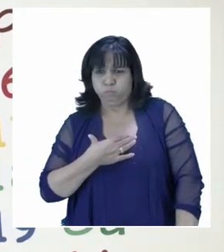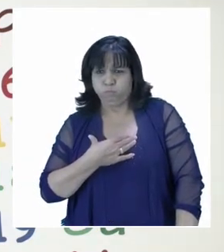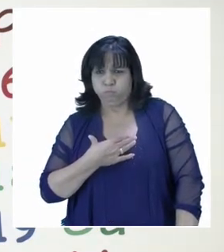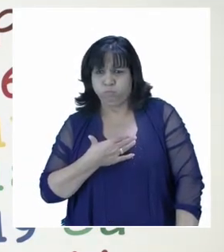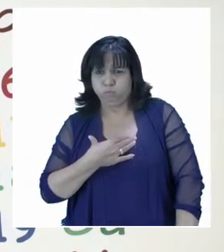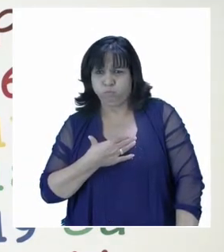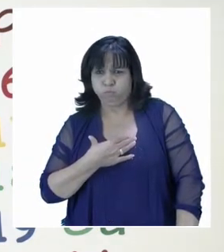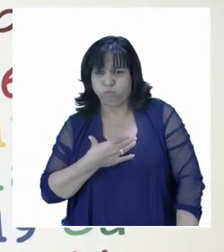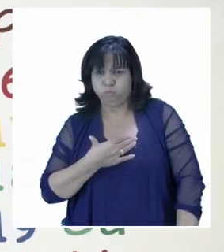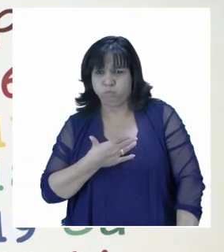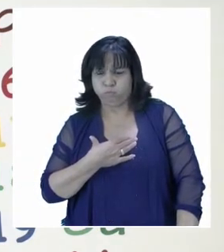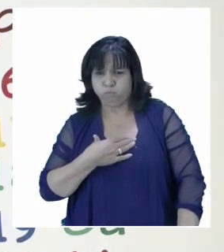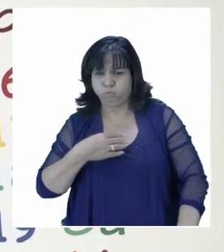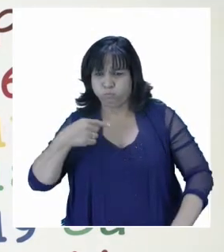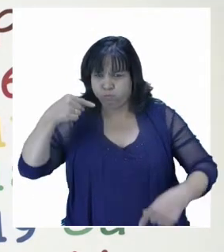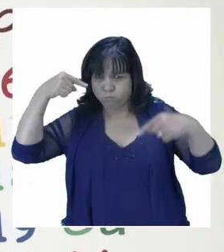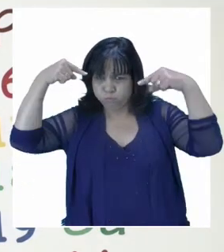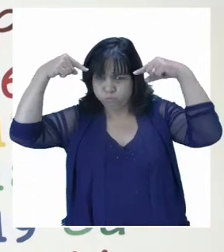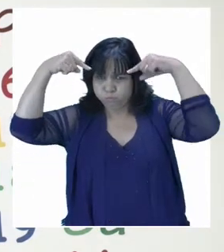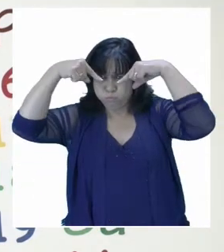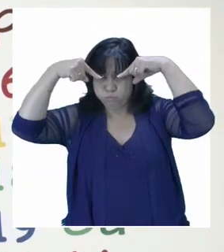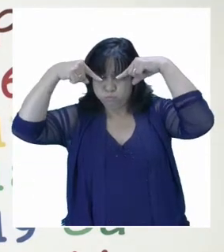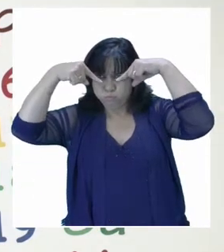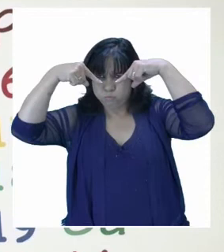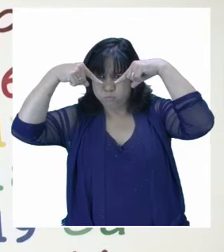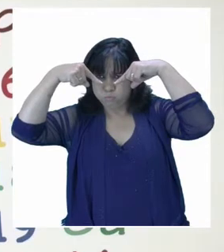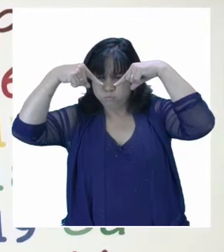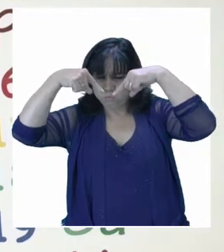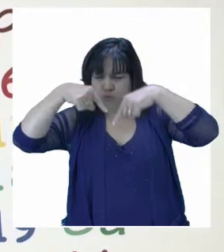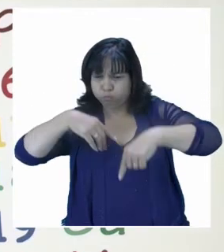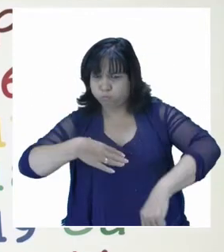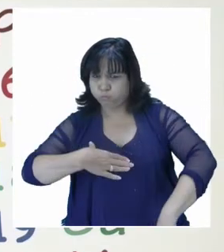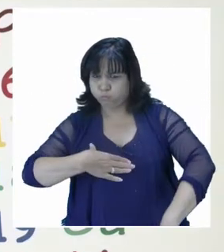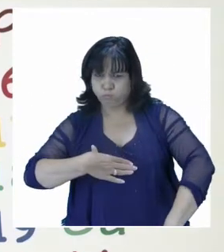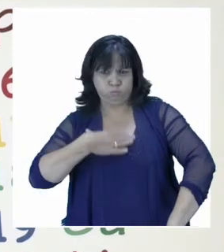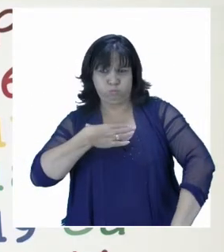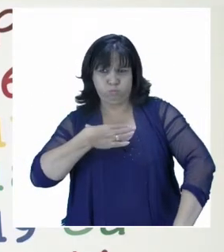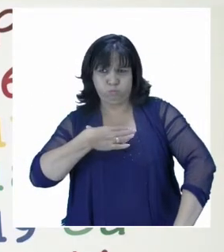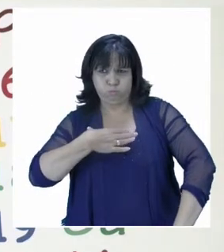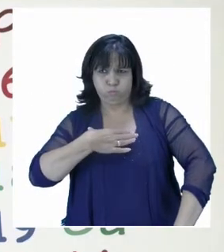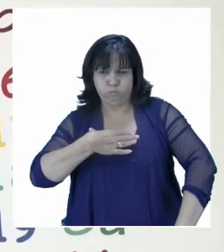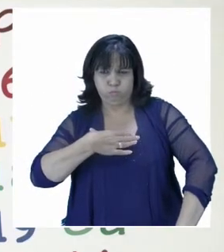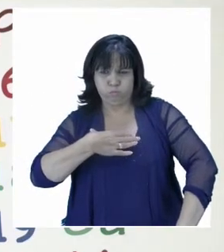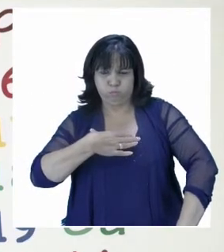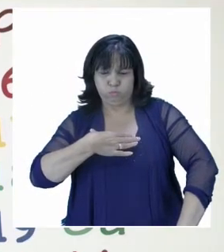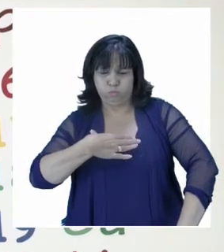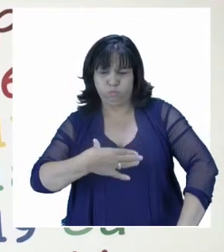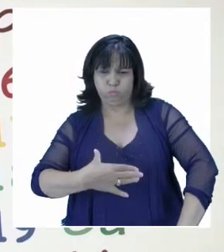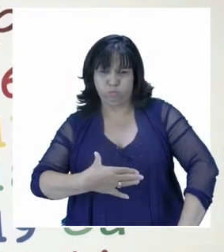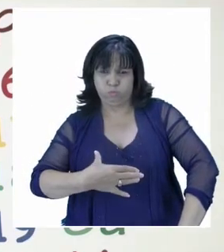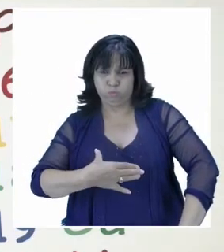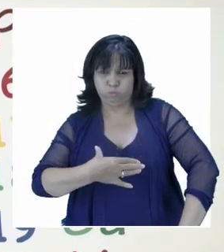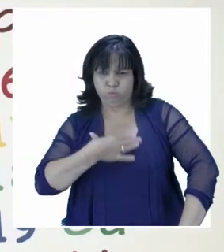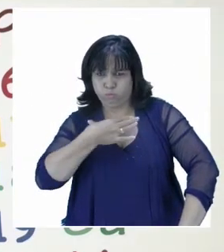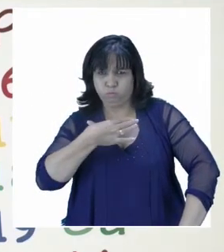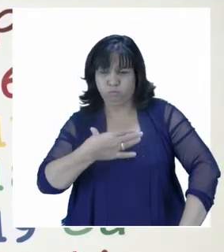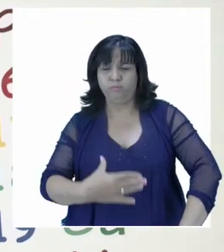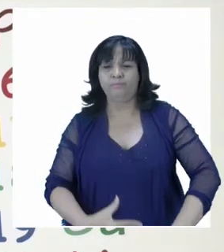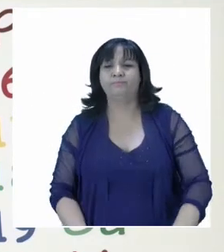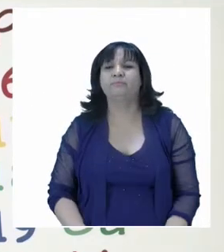who mistreated you, let us show our angry face.